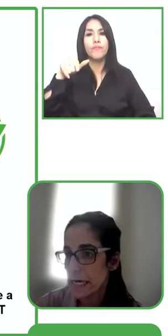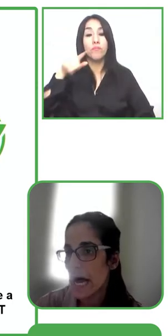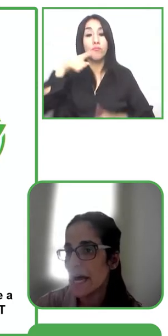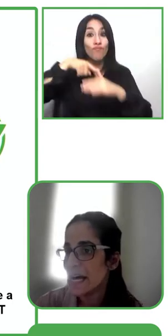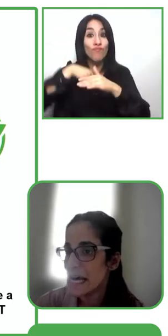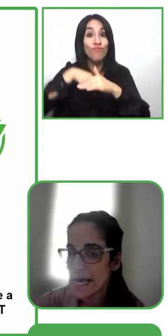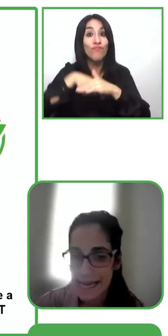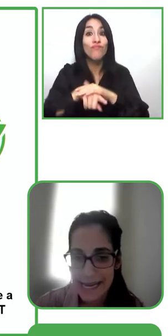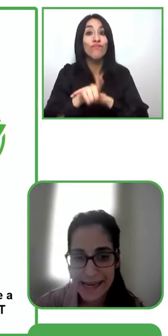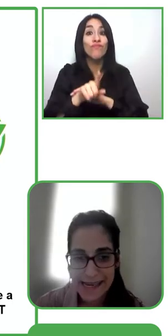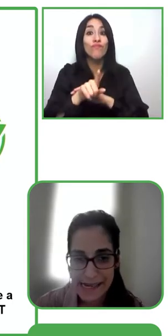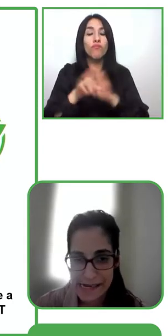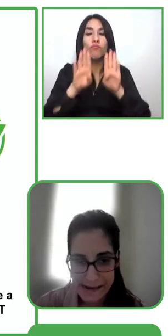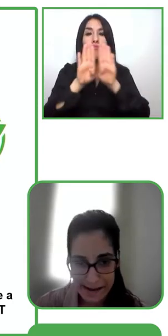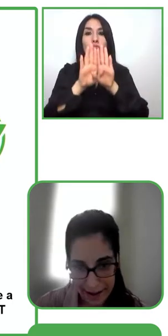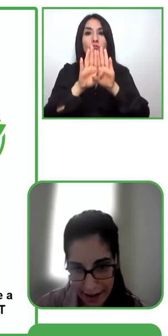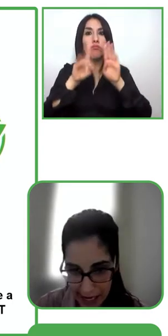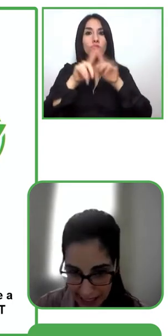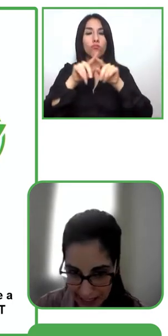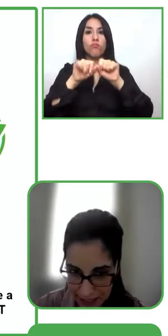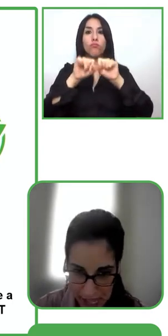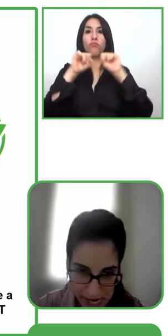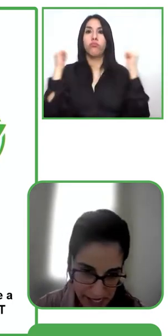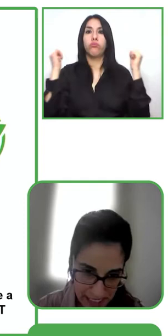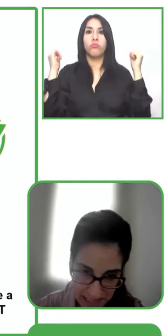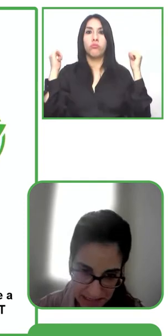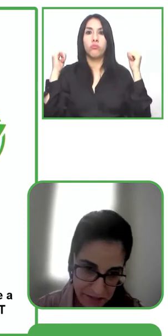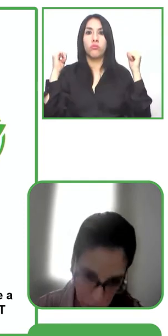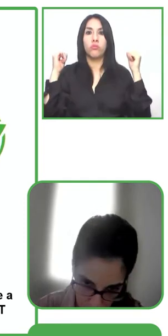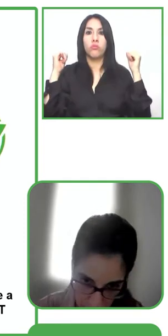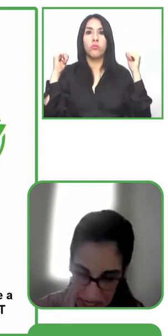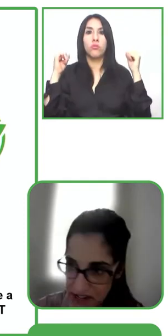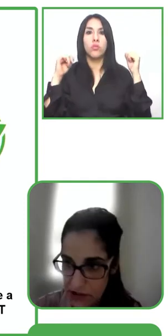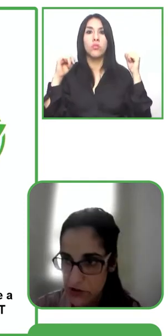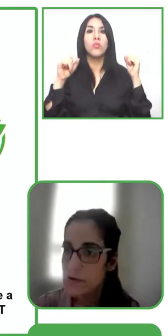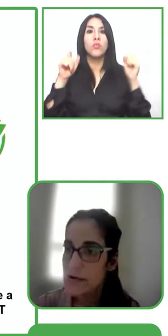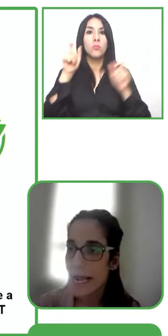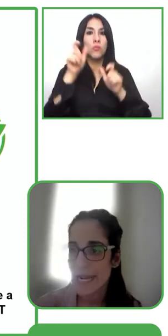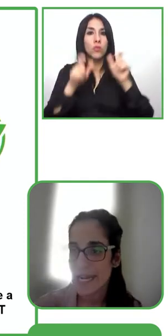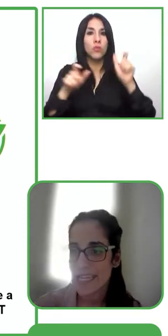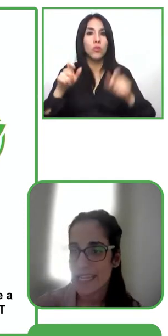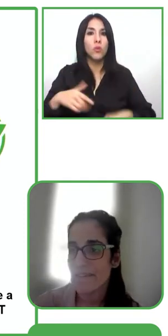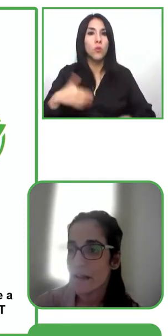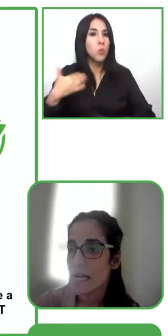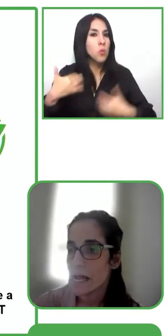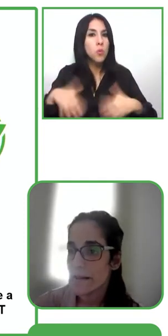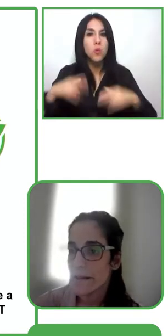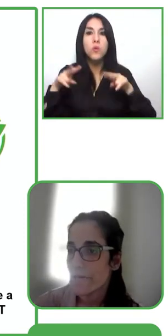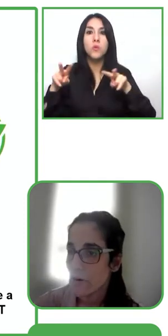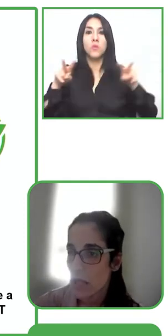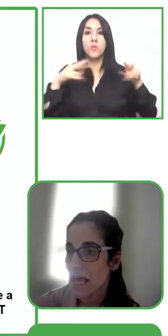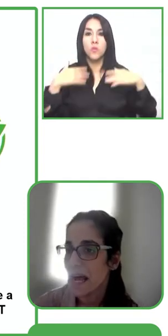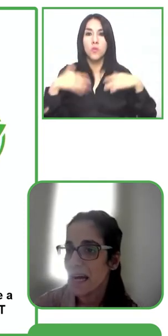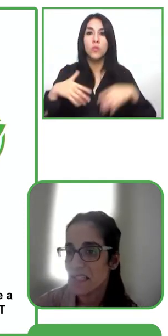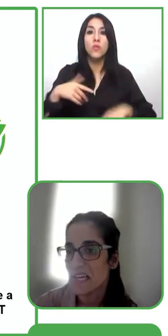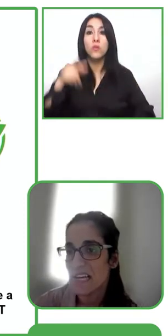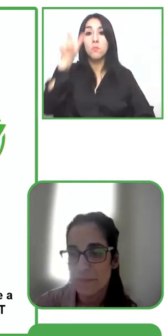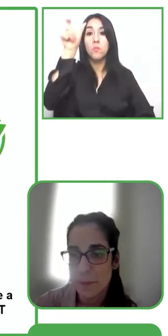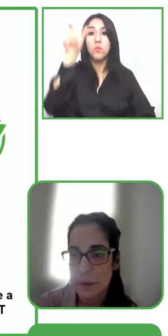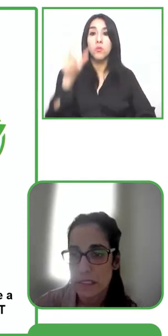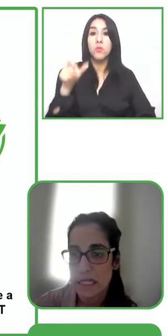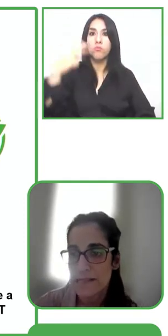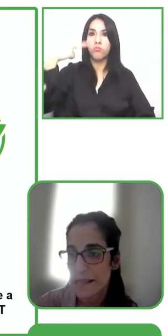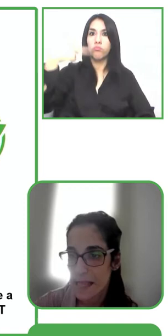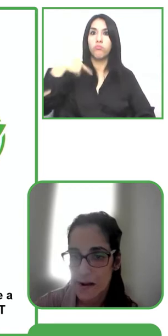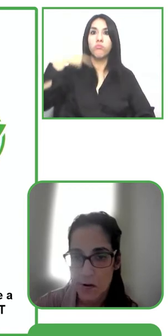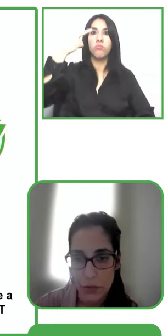replicate a city, because when you enter Universo Santi, you see this beautiful farm